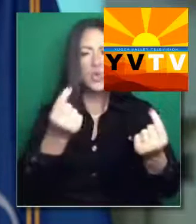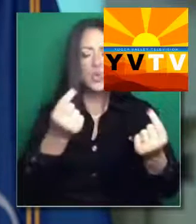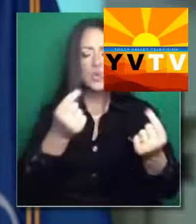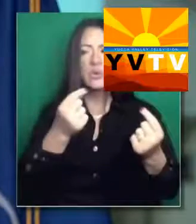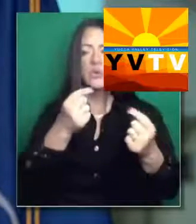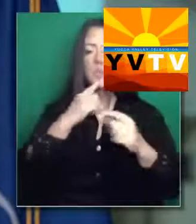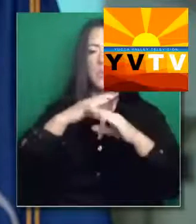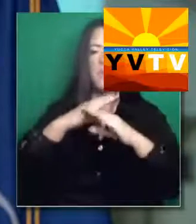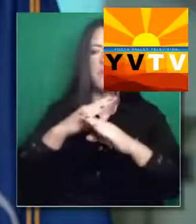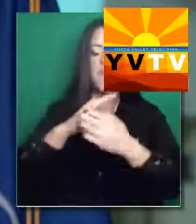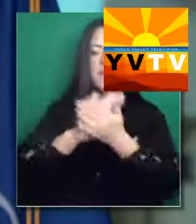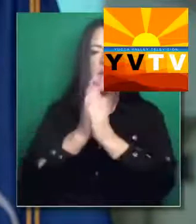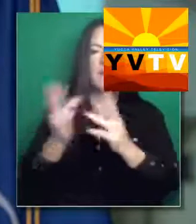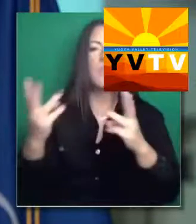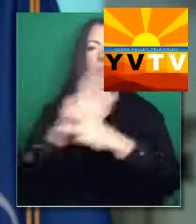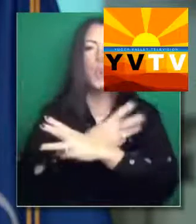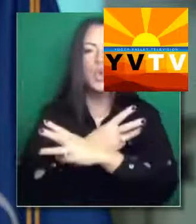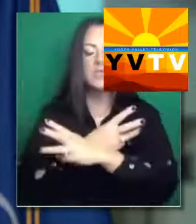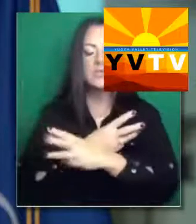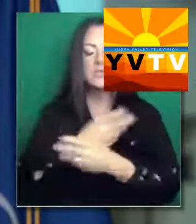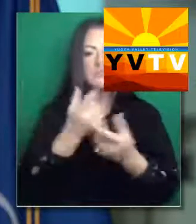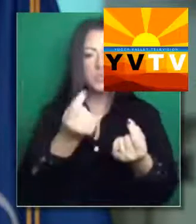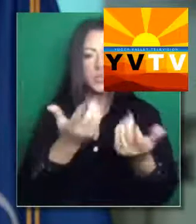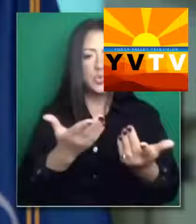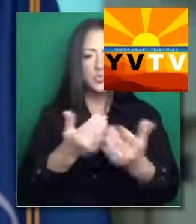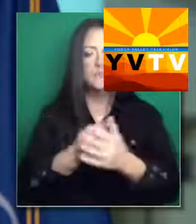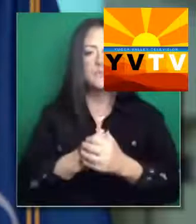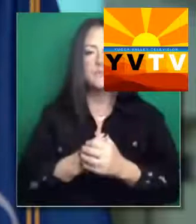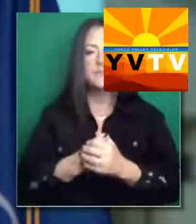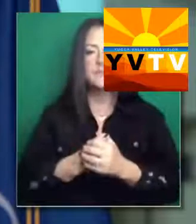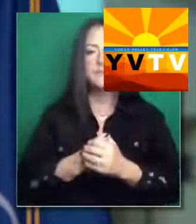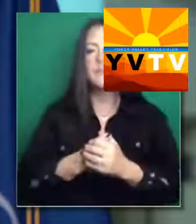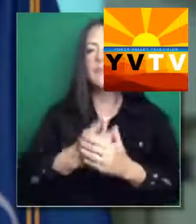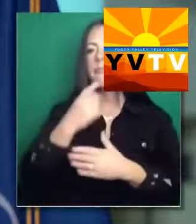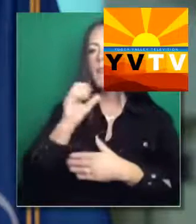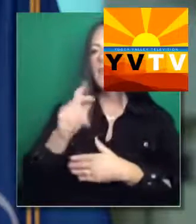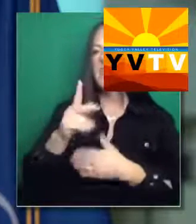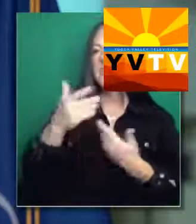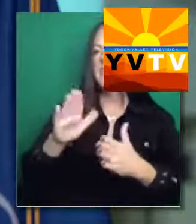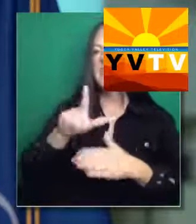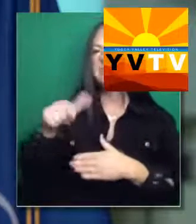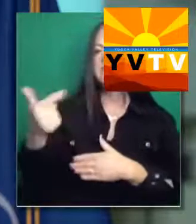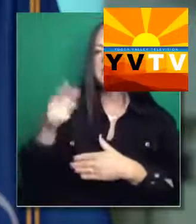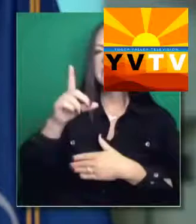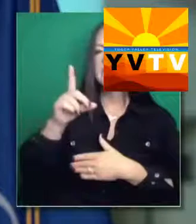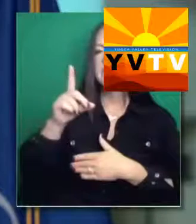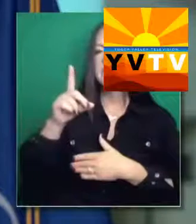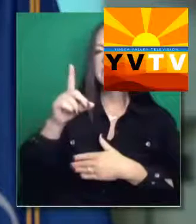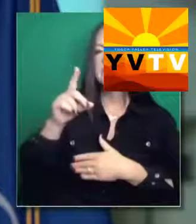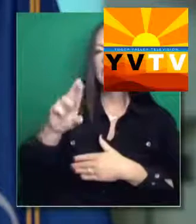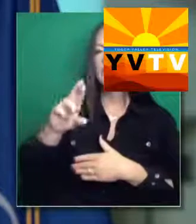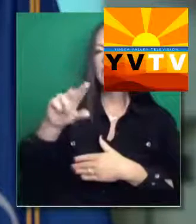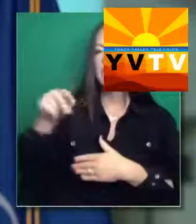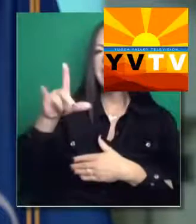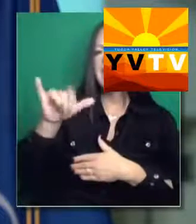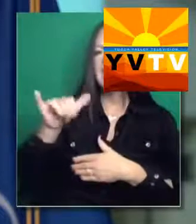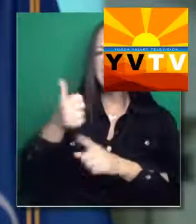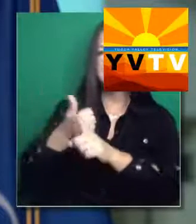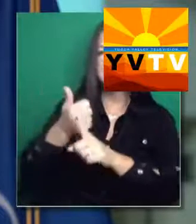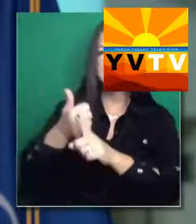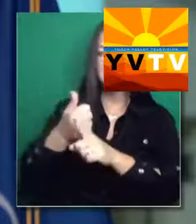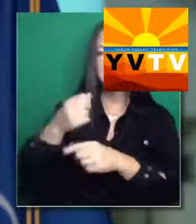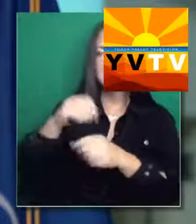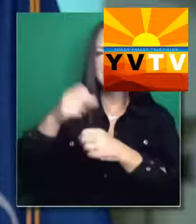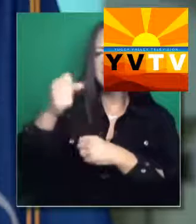of Dr. Galley, and I'll build on what Dr. Galley's response is. But Doctor, you're down in LA. He's been focused explicitly on